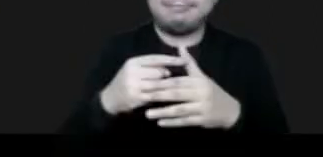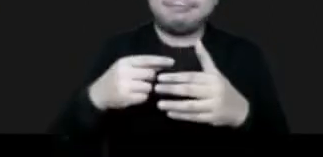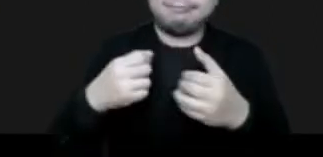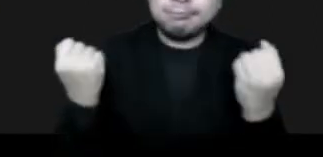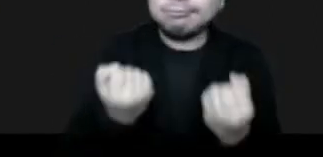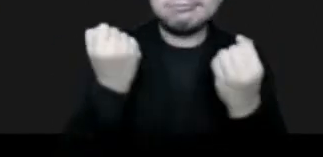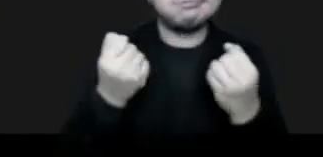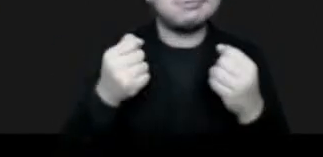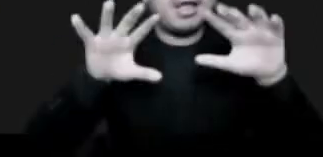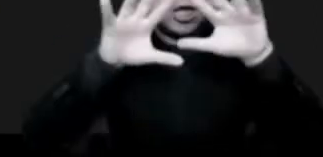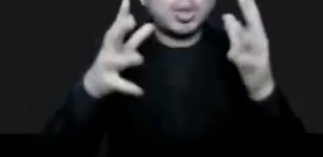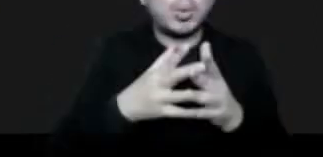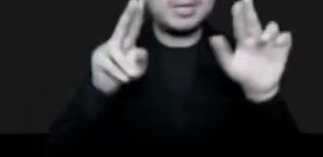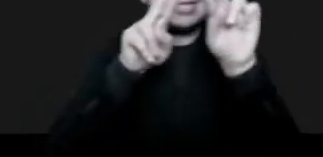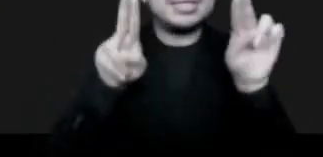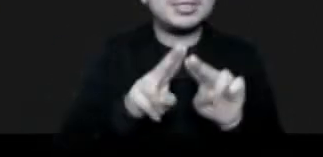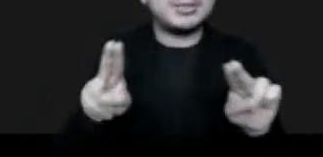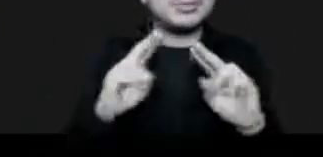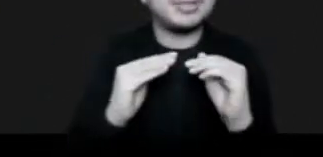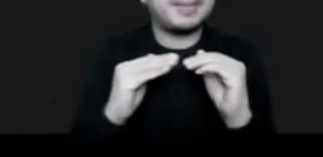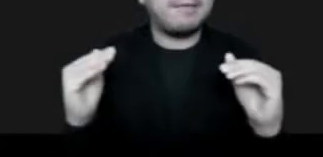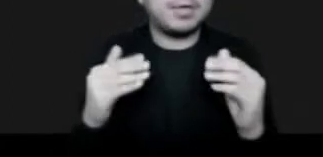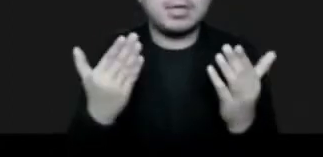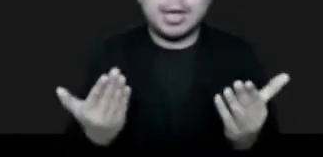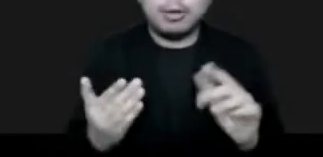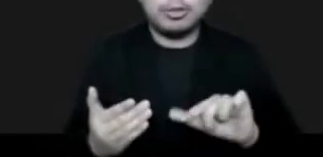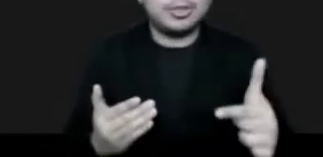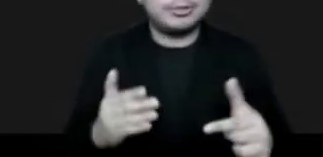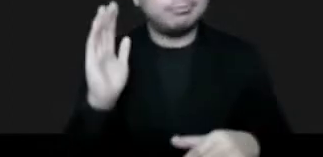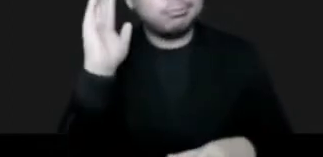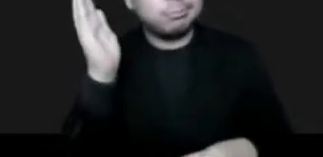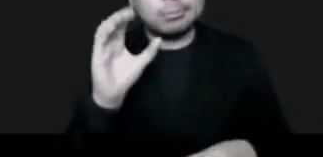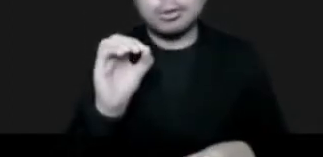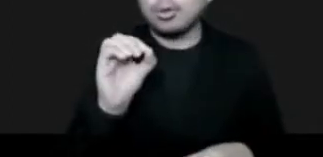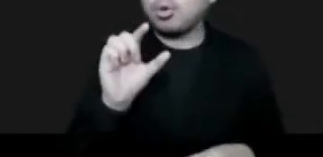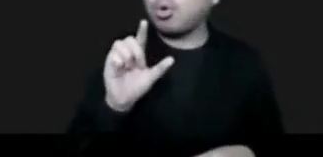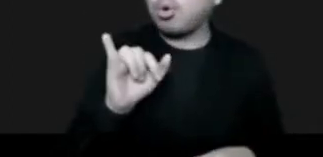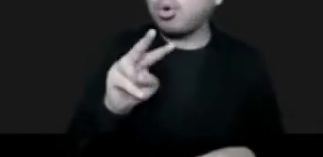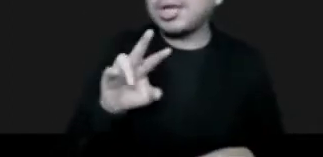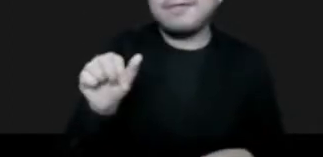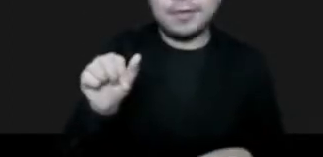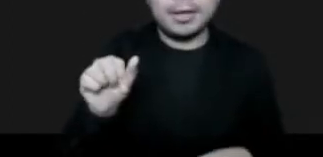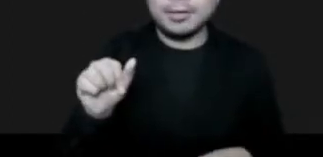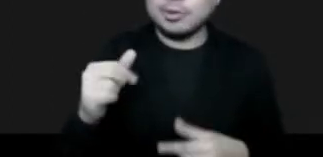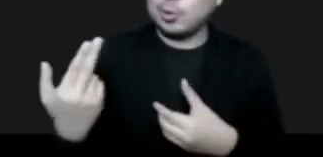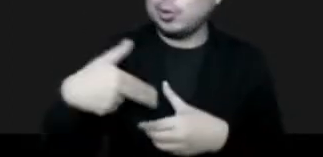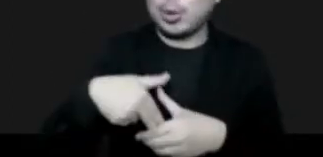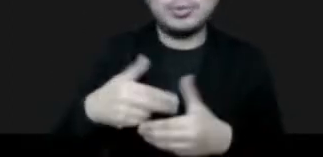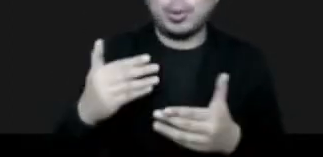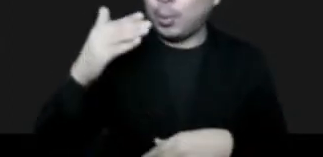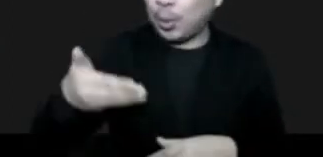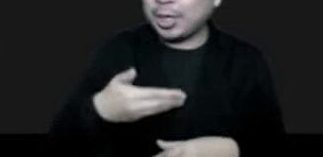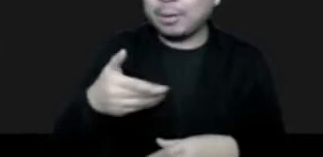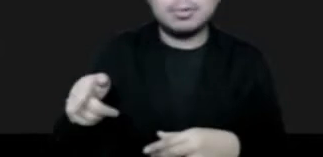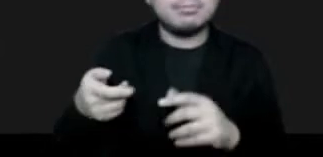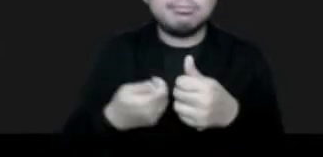our keynote speaker, Ms. Olivia. Ms. Olivia, she just joined us. Welcome, Ms. Olivia. She is the Principal Administrative